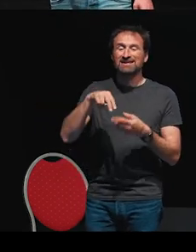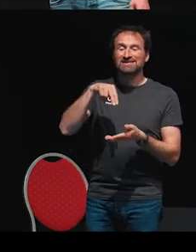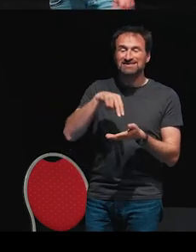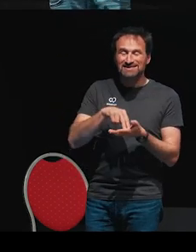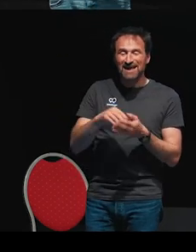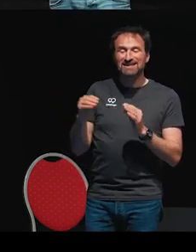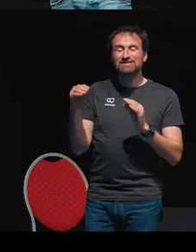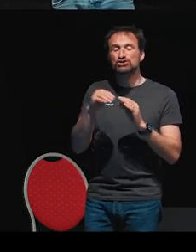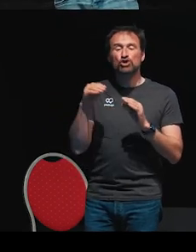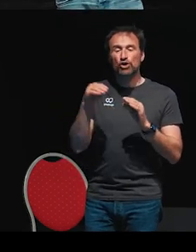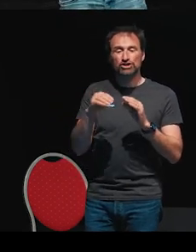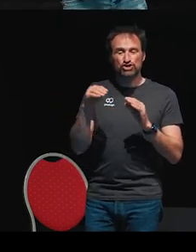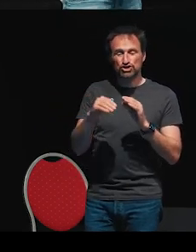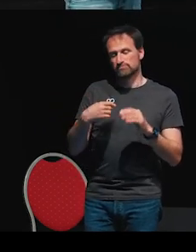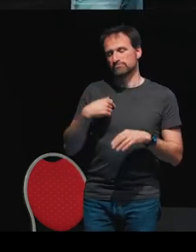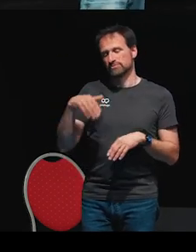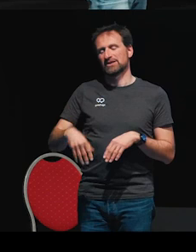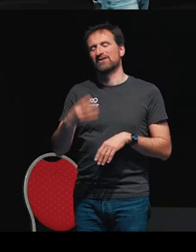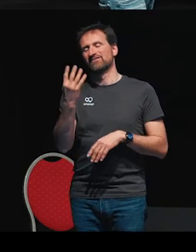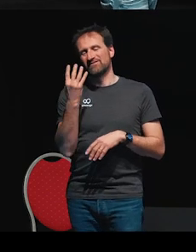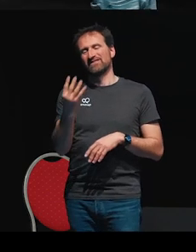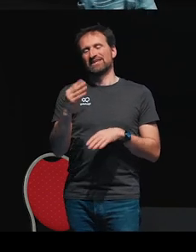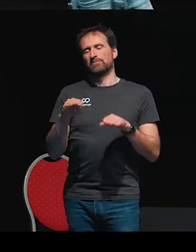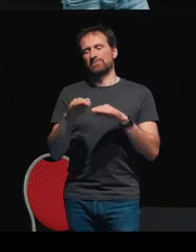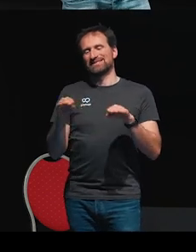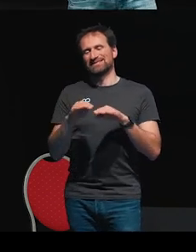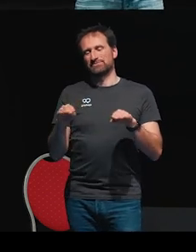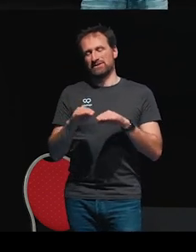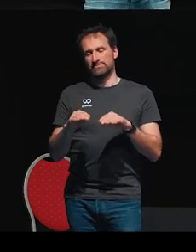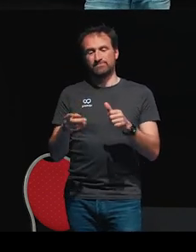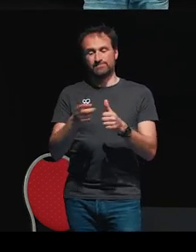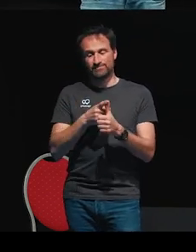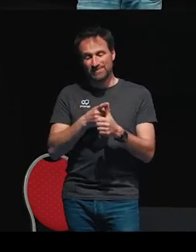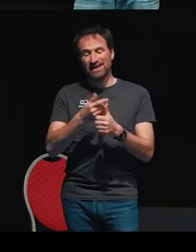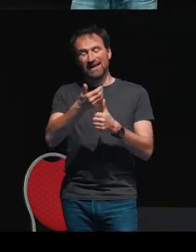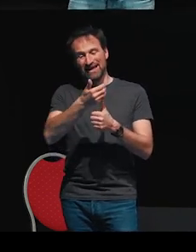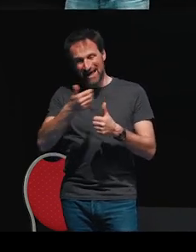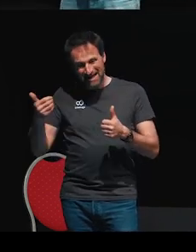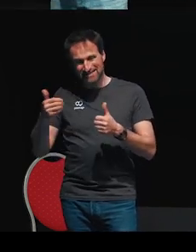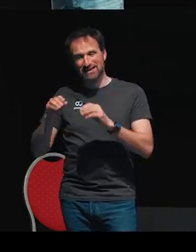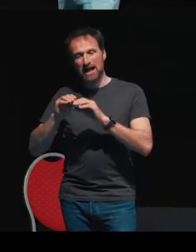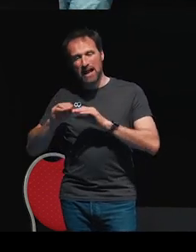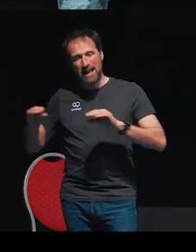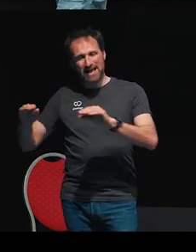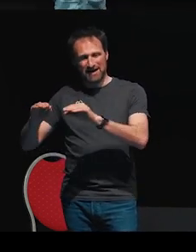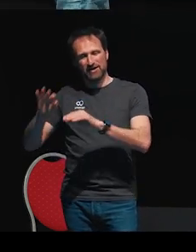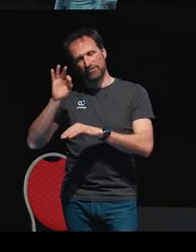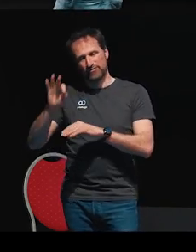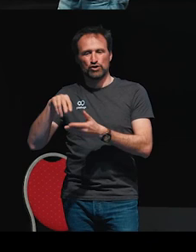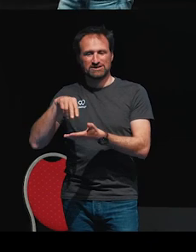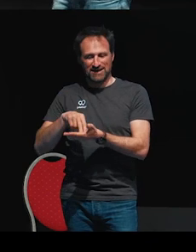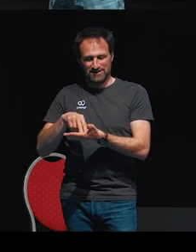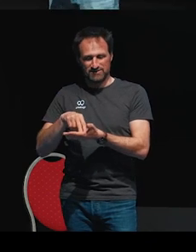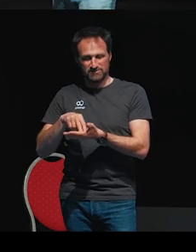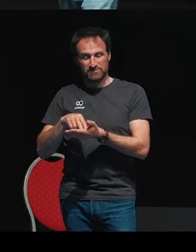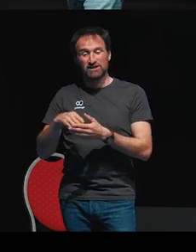here I have four different principles. A separate layer for state, store state as one single